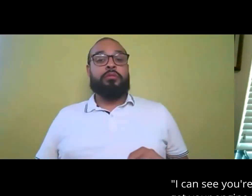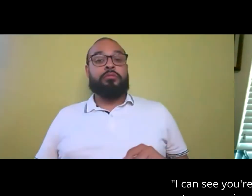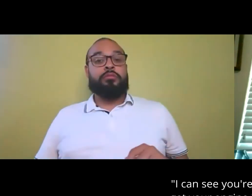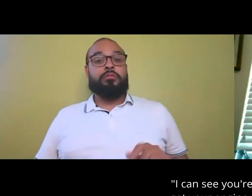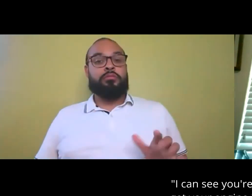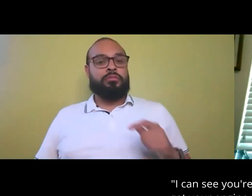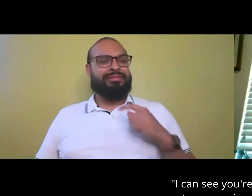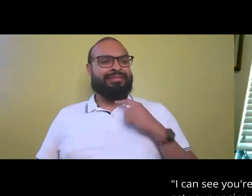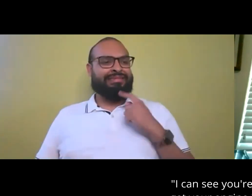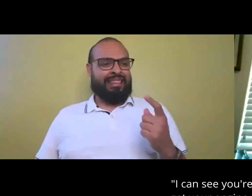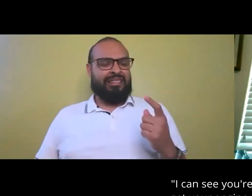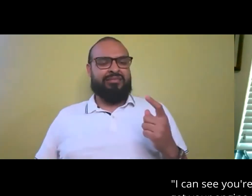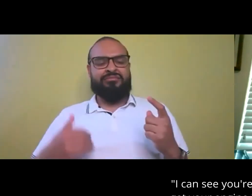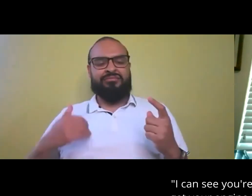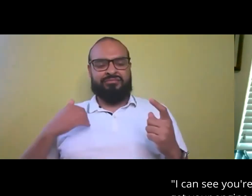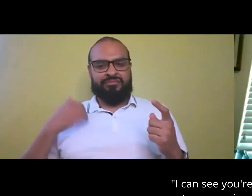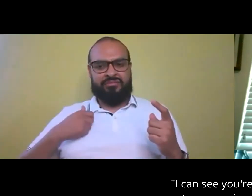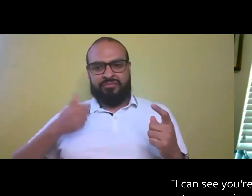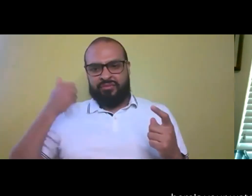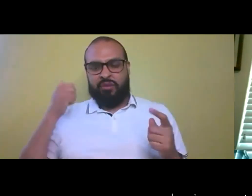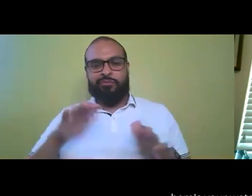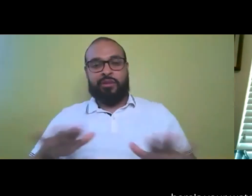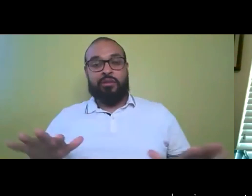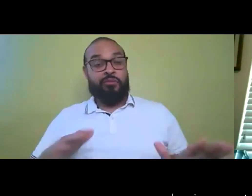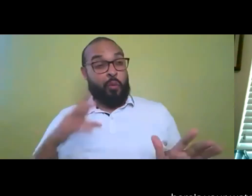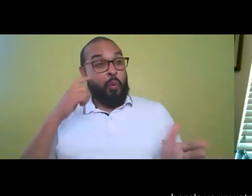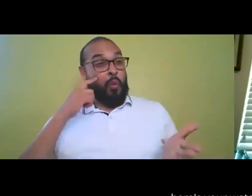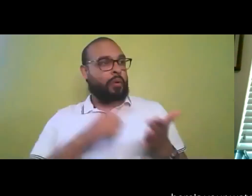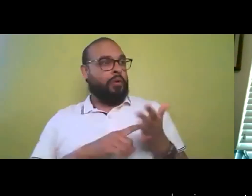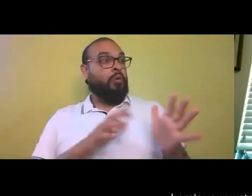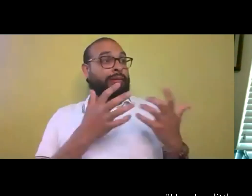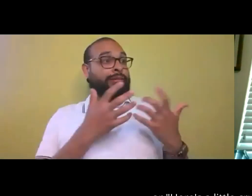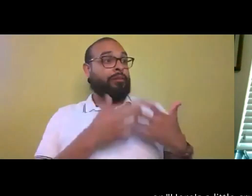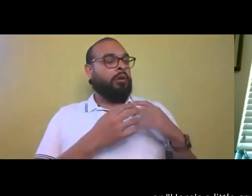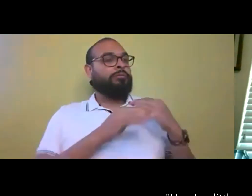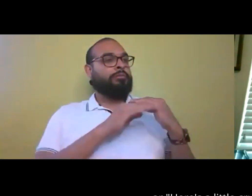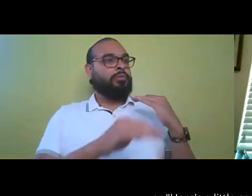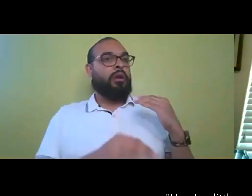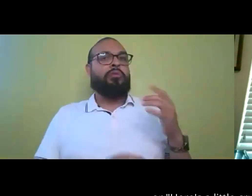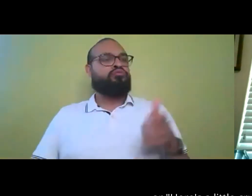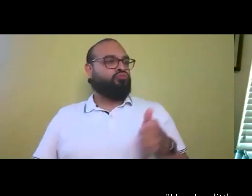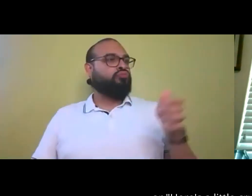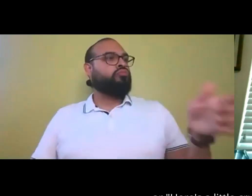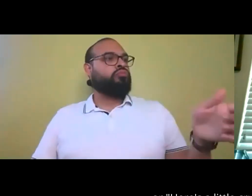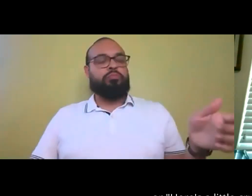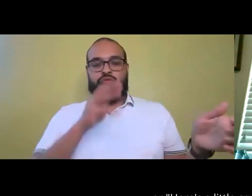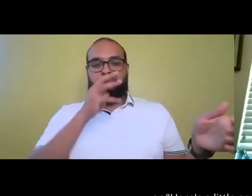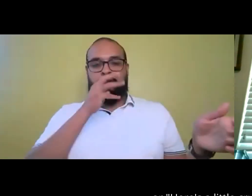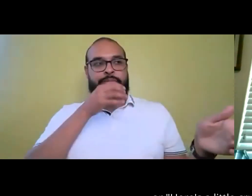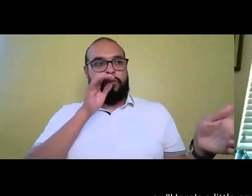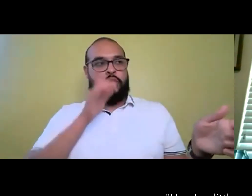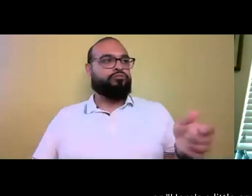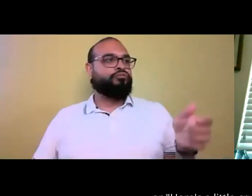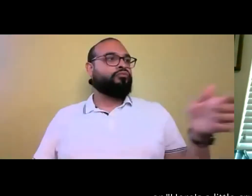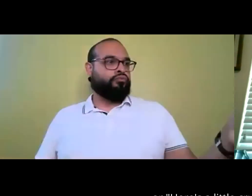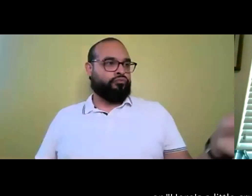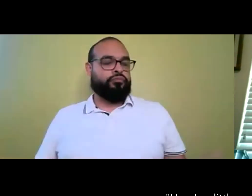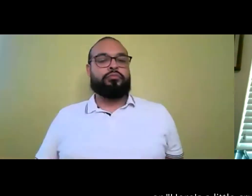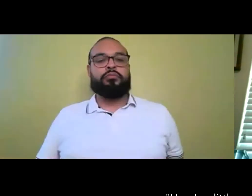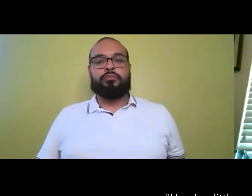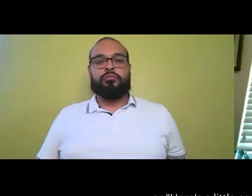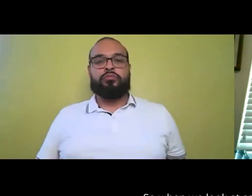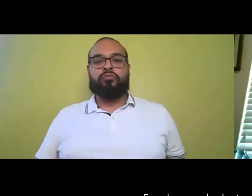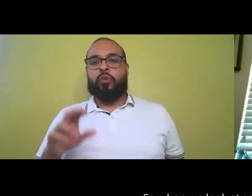can see you're trying to get your engine just right. Here's your water bottle, or here's a little crunchy